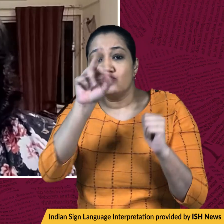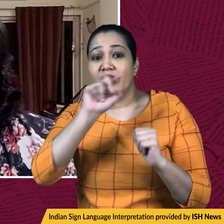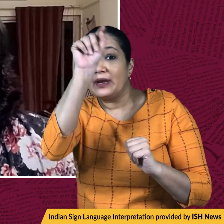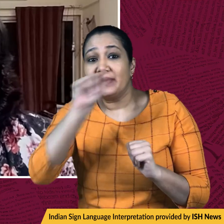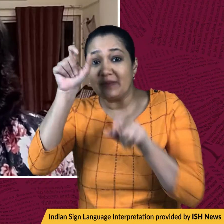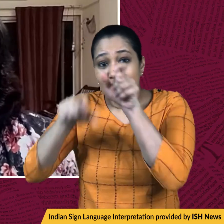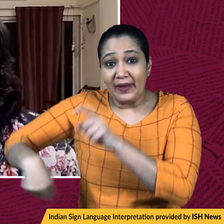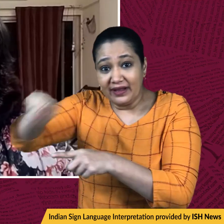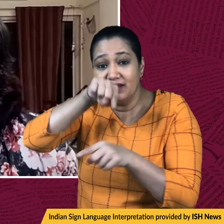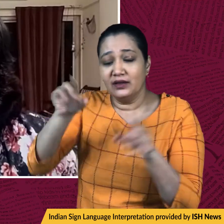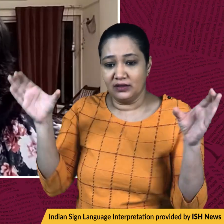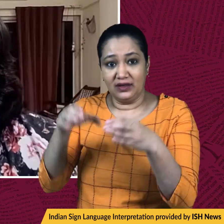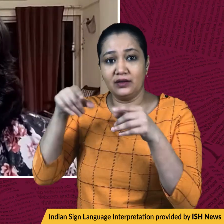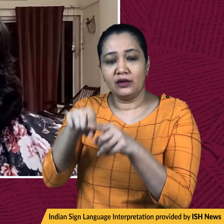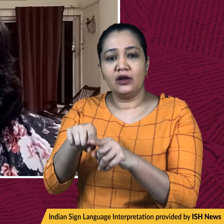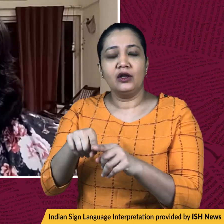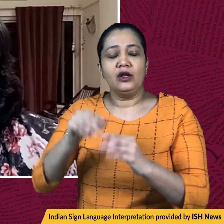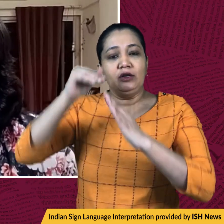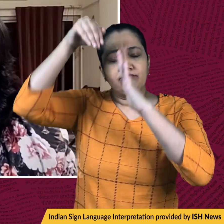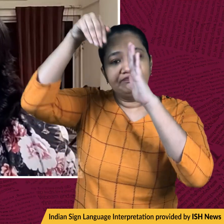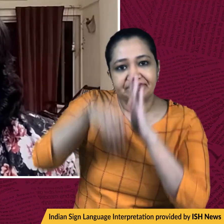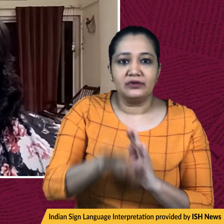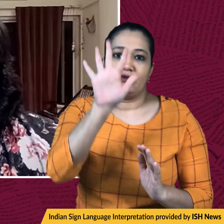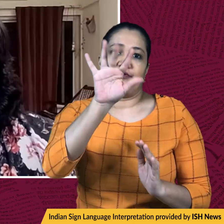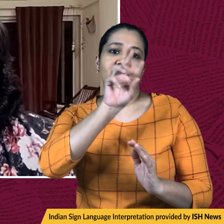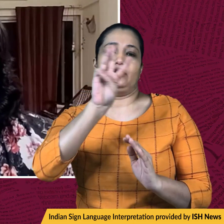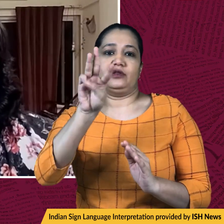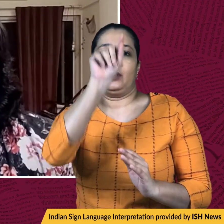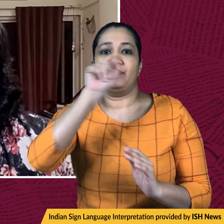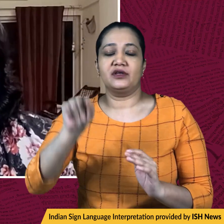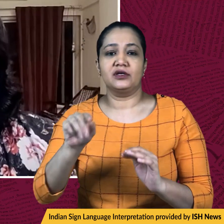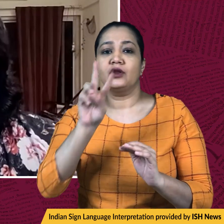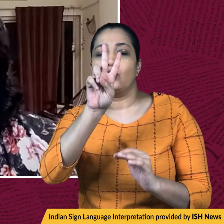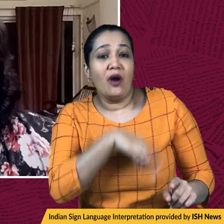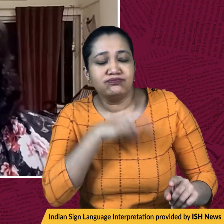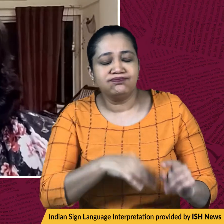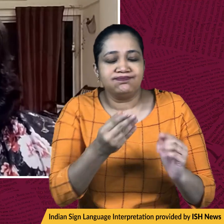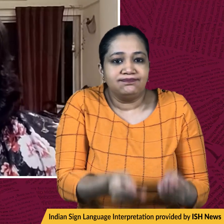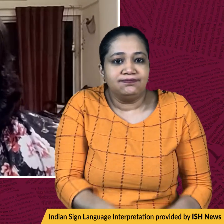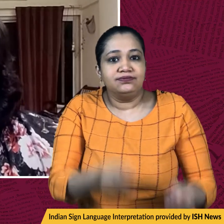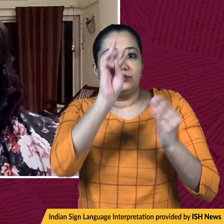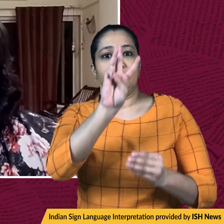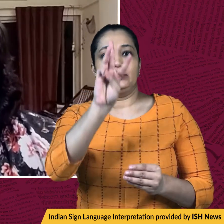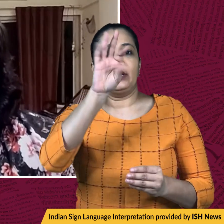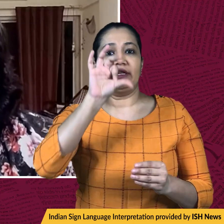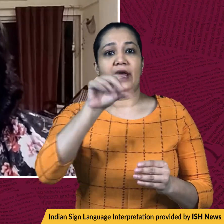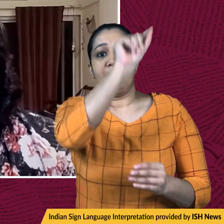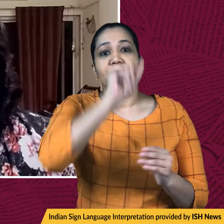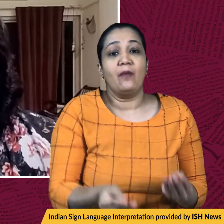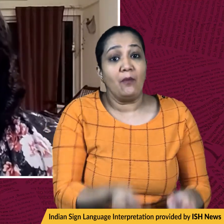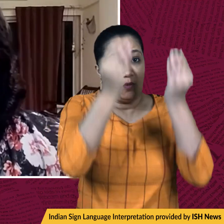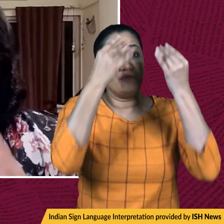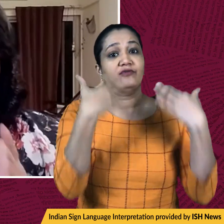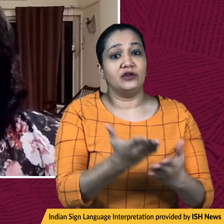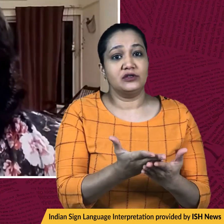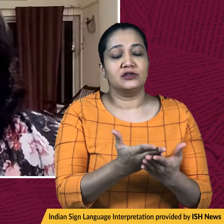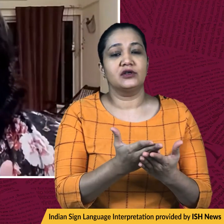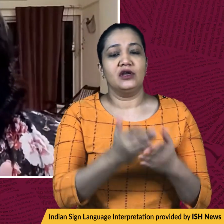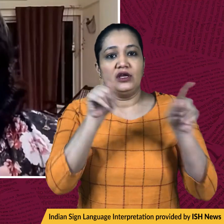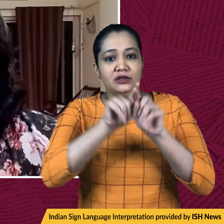Delhi as of today in the presence of Uttar Pradesh Deputy CMs Keshav Prasad Maurya and